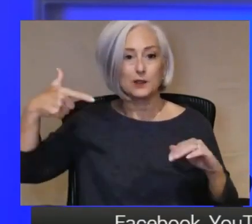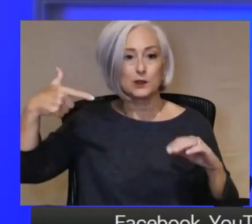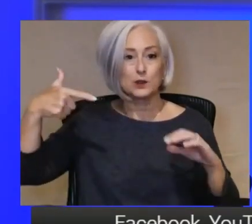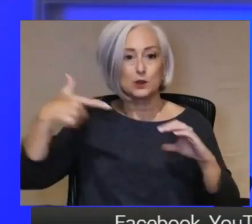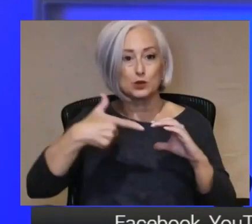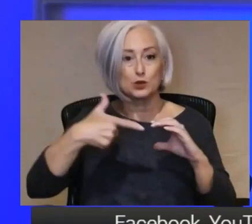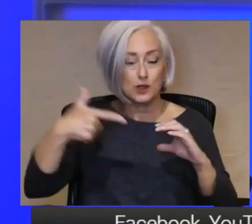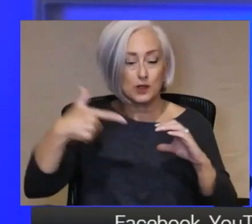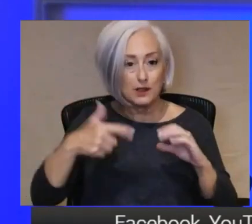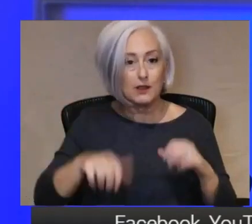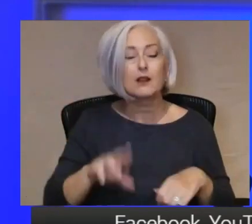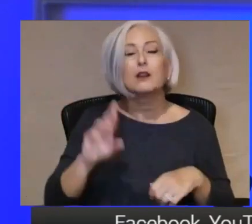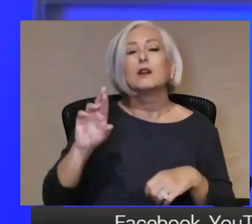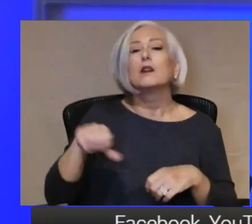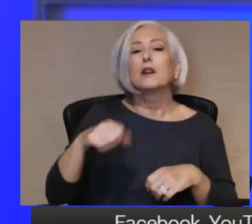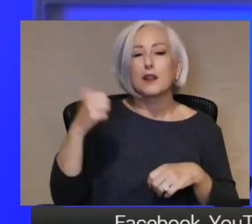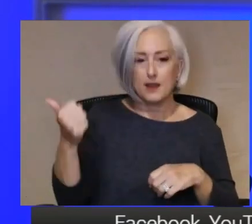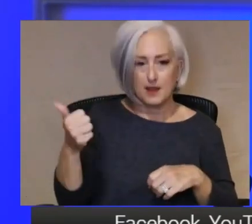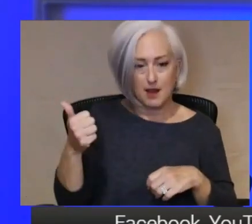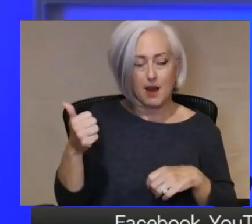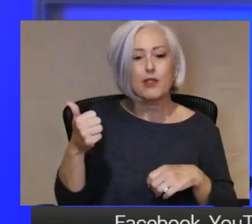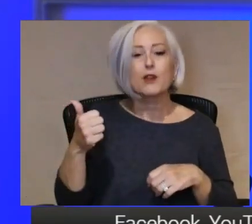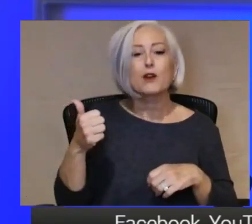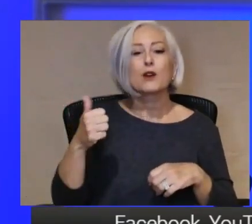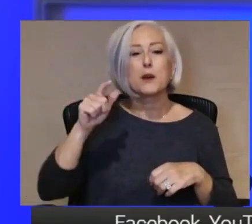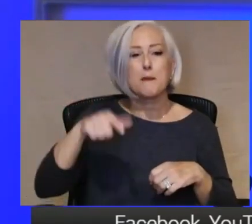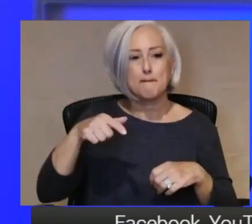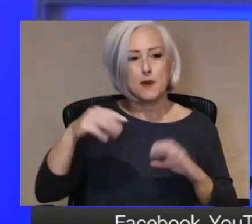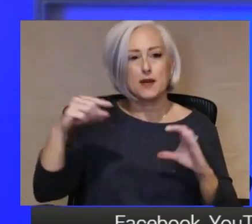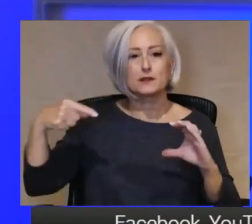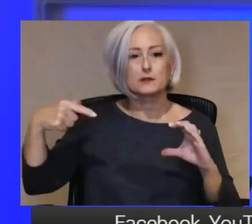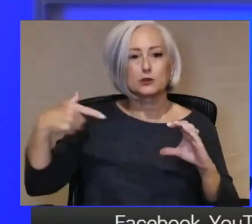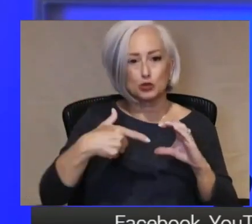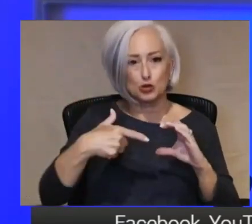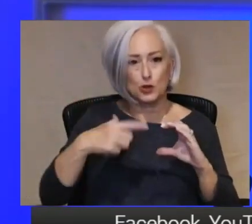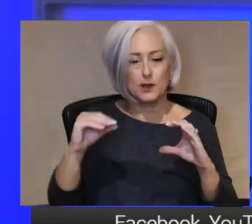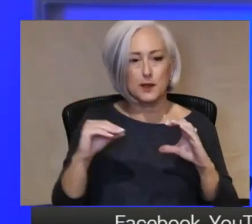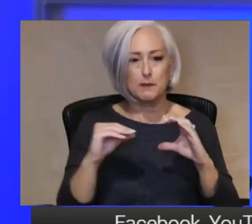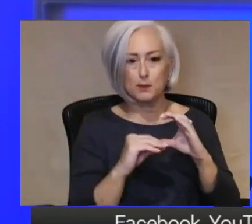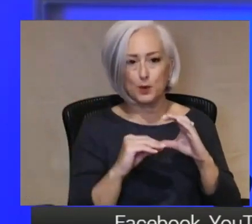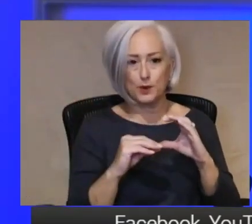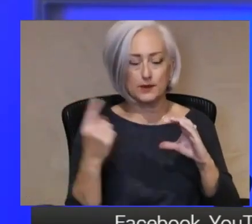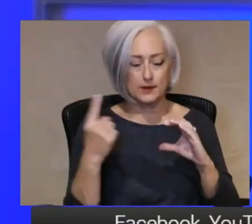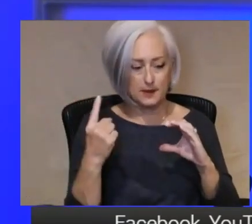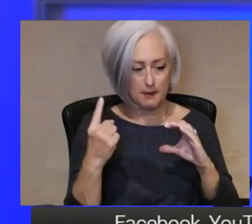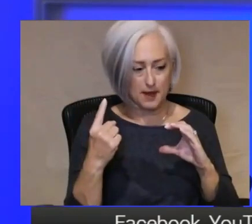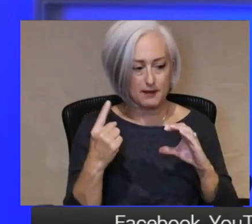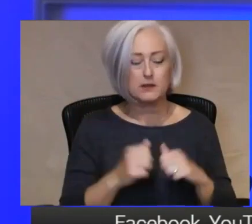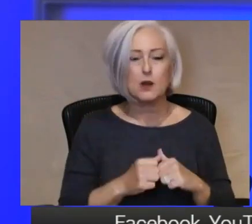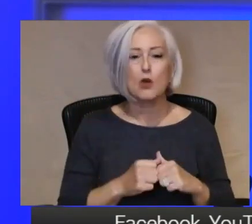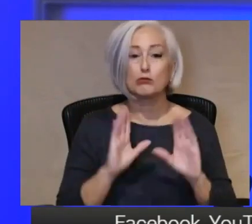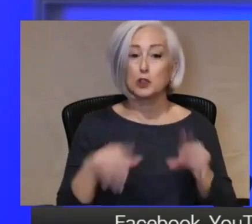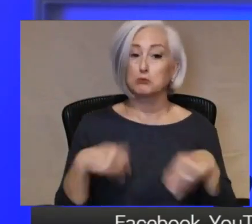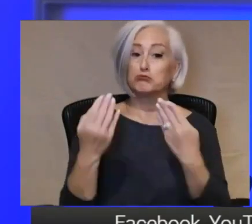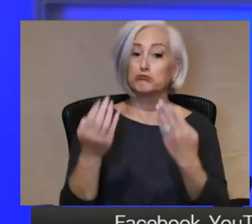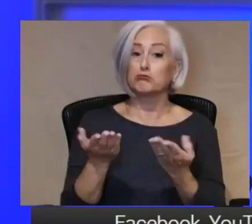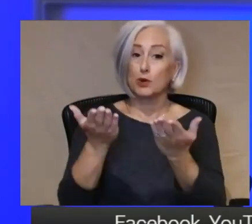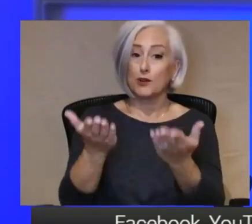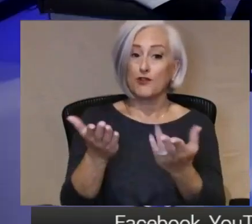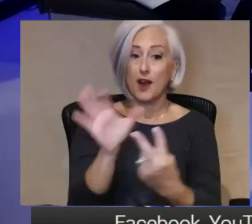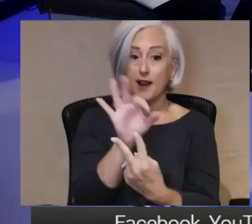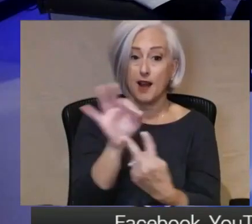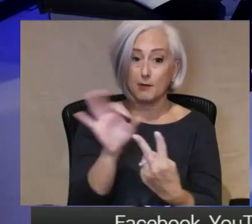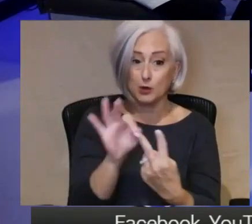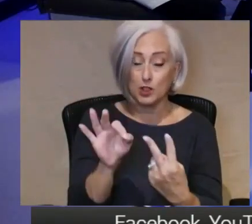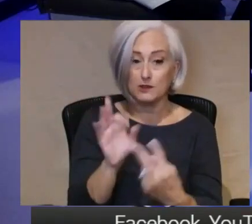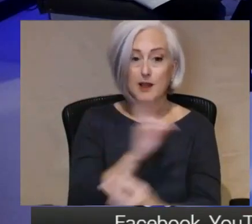and implanting hardware in. Yeah. So we give the patient the option. You know, we say these are the different choices, and then they decide.